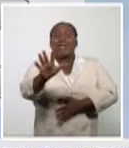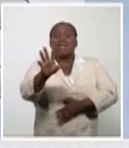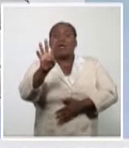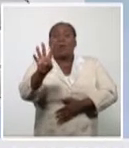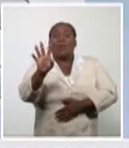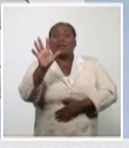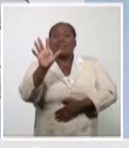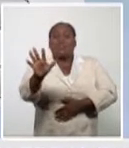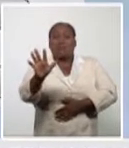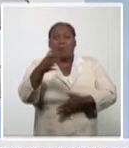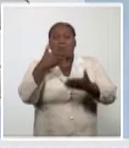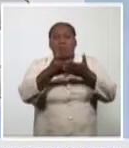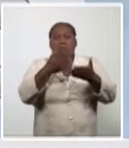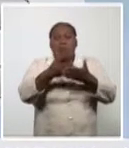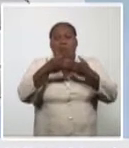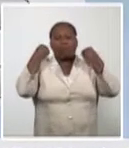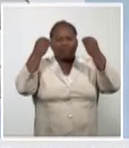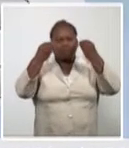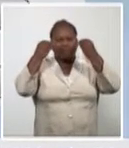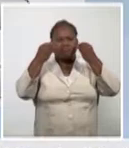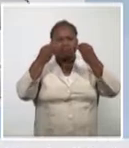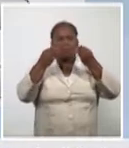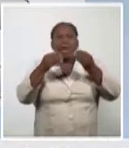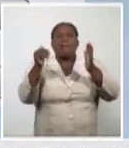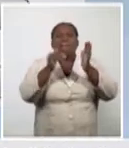53,545 samples that have been studied,